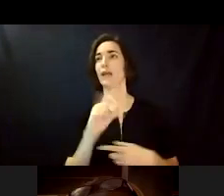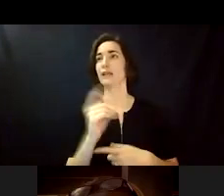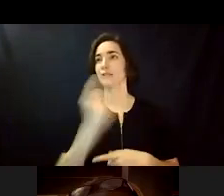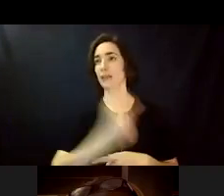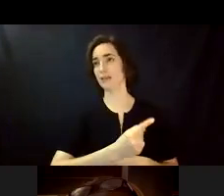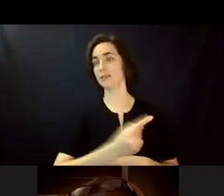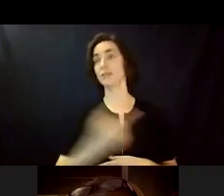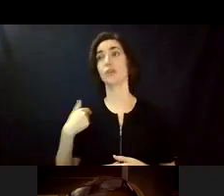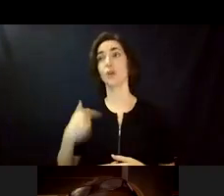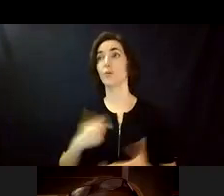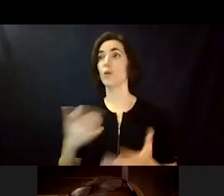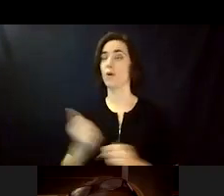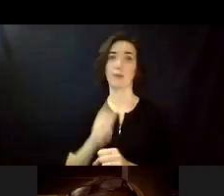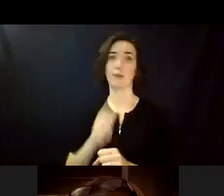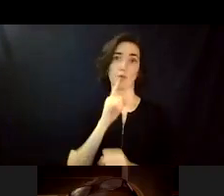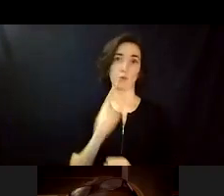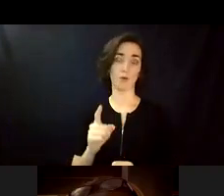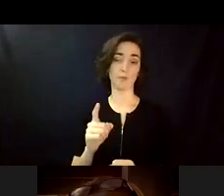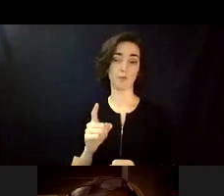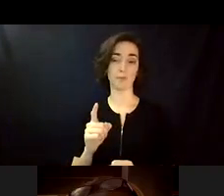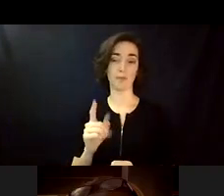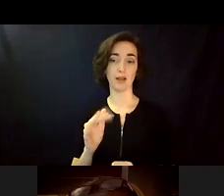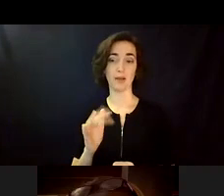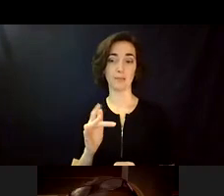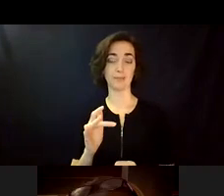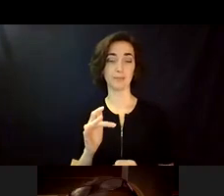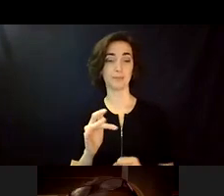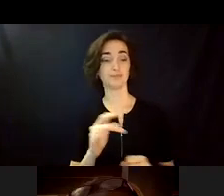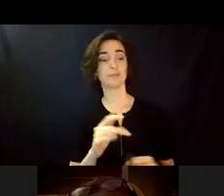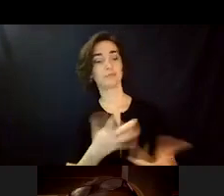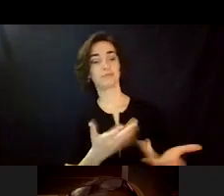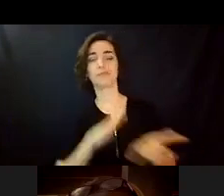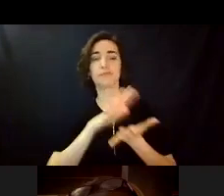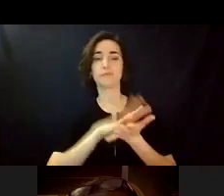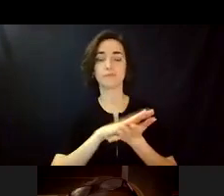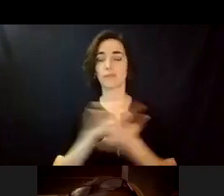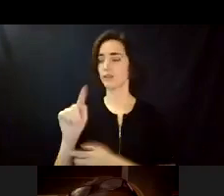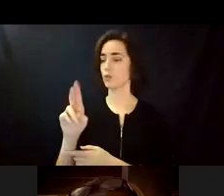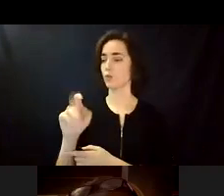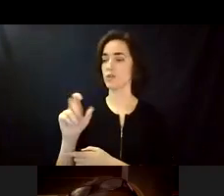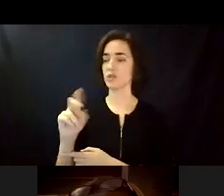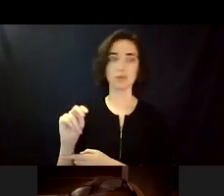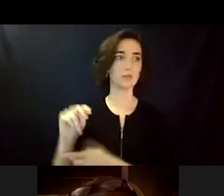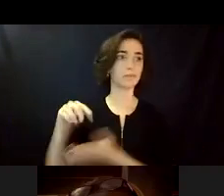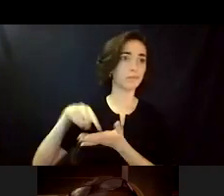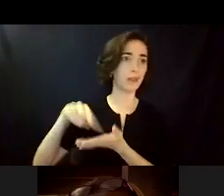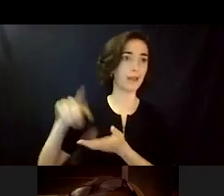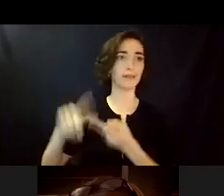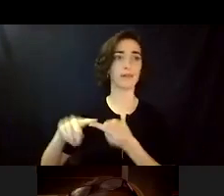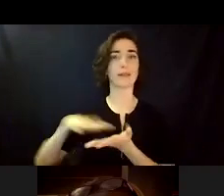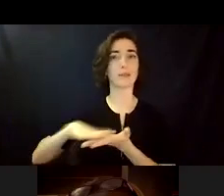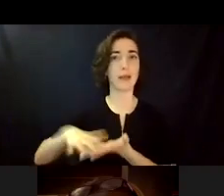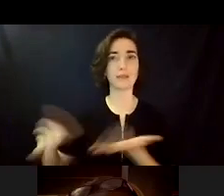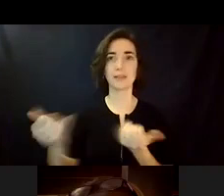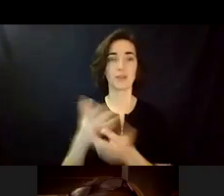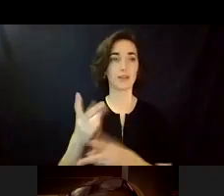that we know that tuition and expenses will be taken care of prior to. But in a short answer, the majority